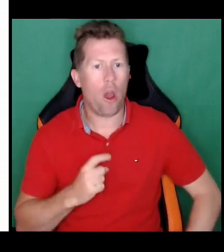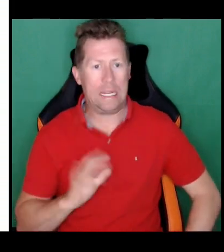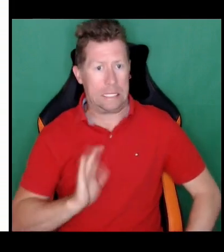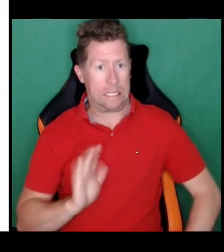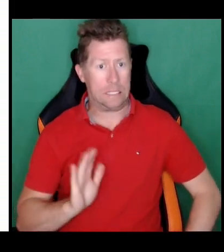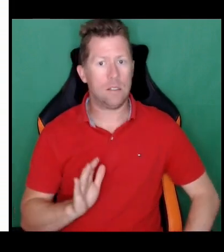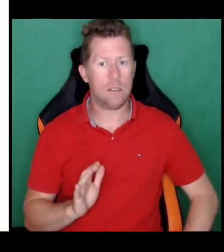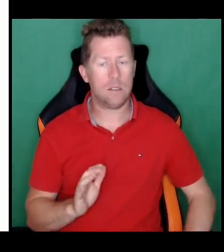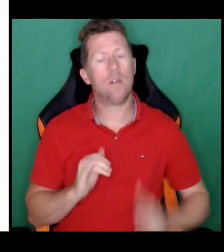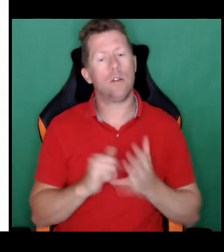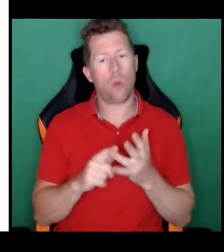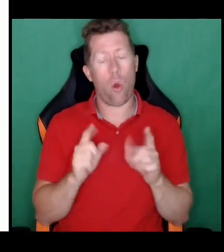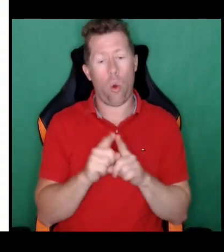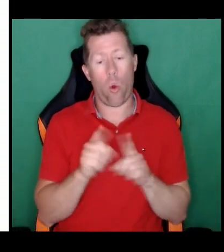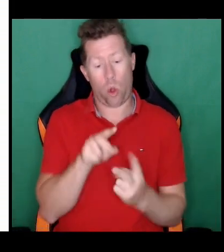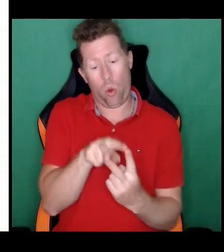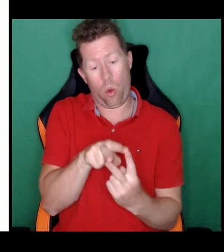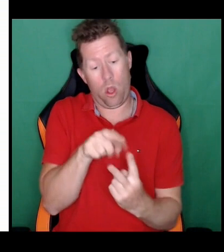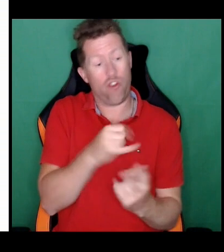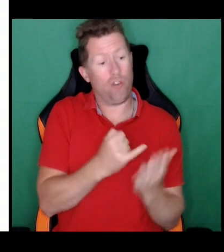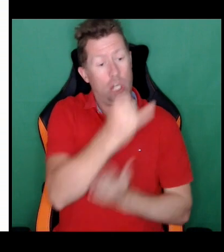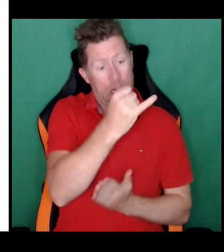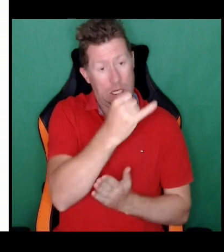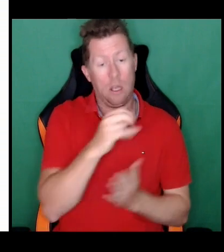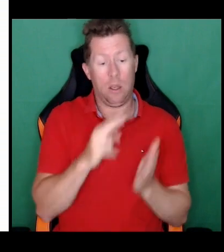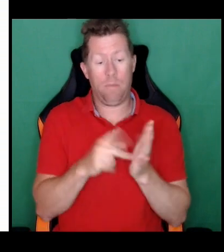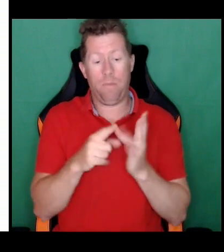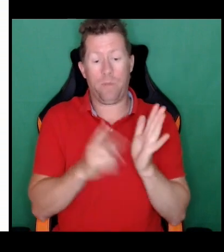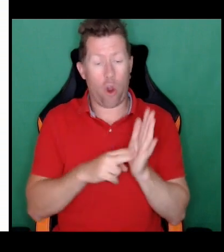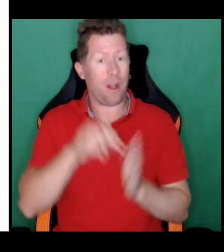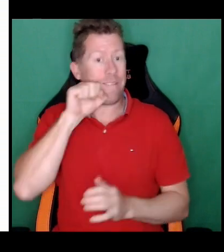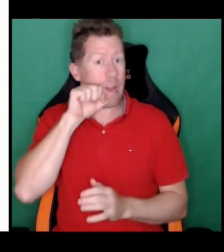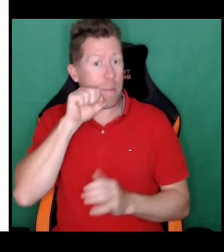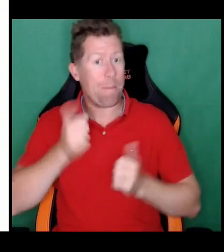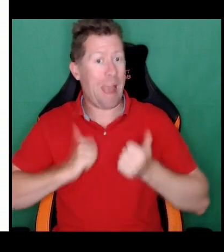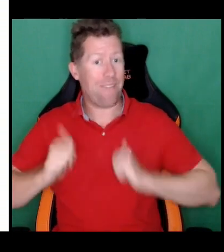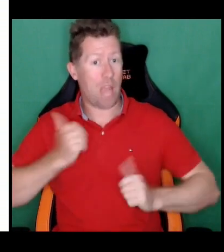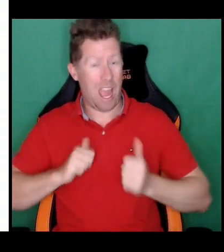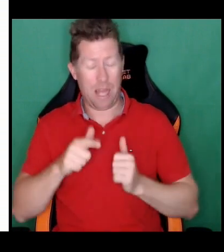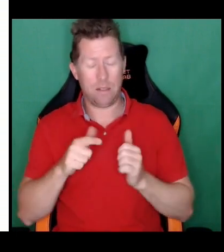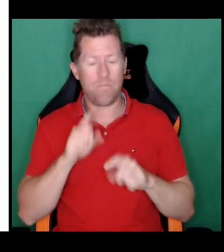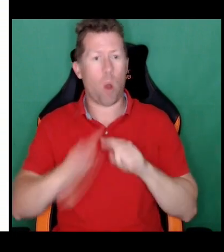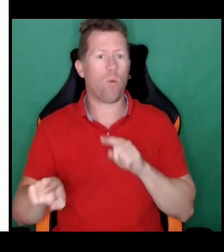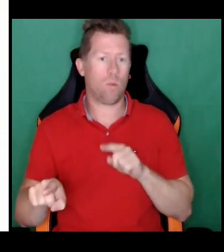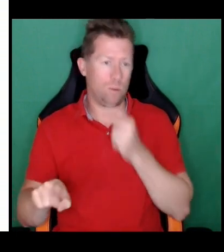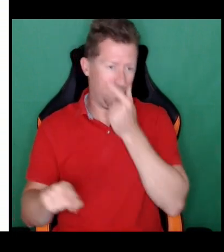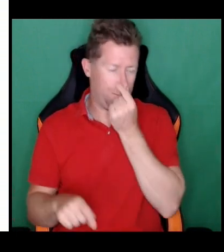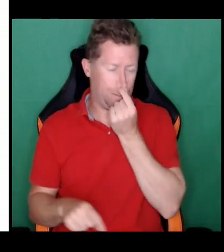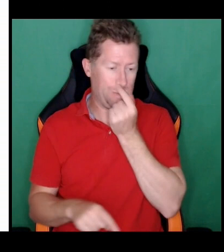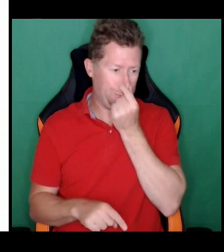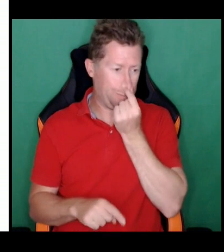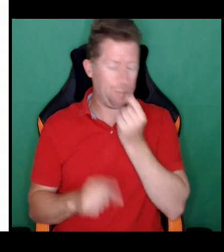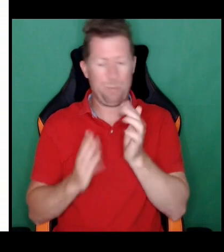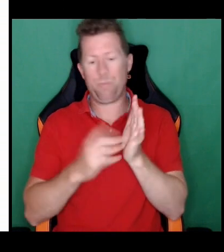as the rejectors, that their non-vaping behaviour is in the majority, that most people are like them. And that's one